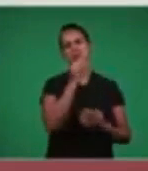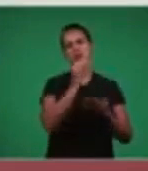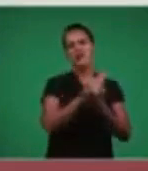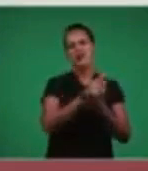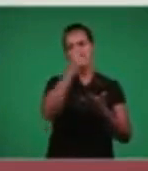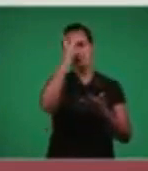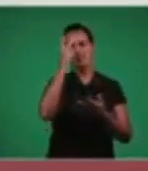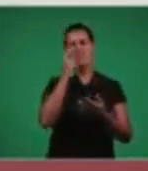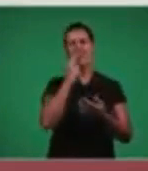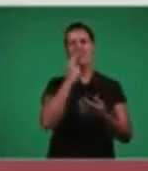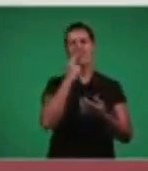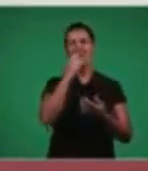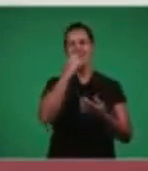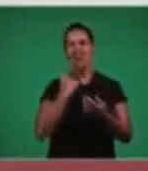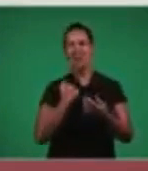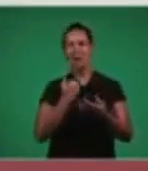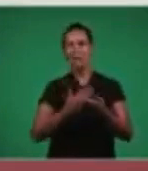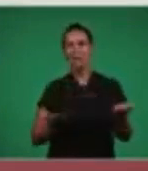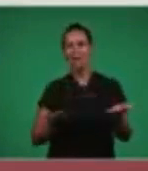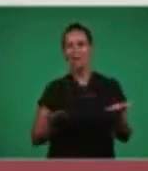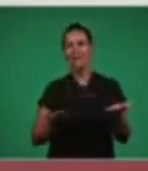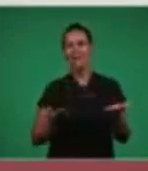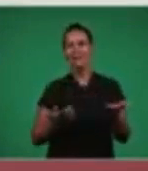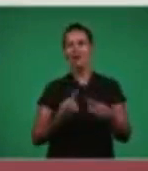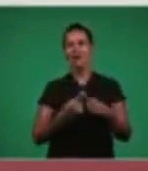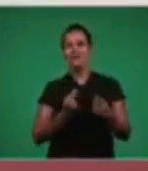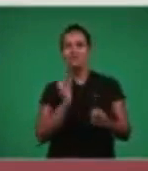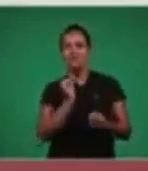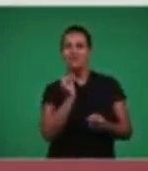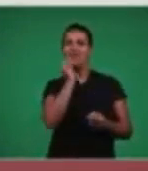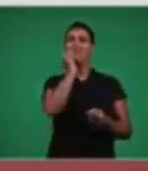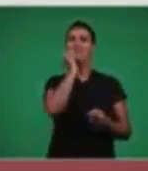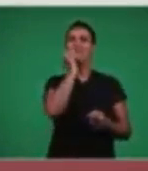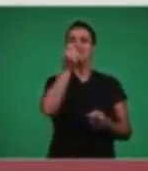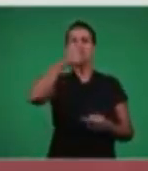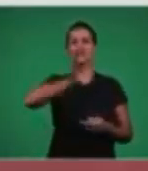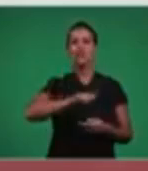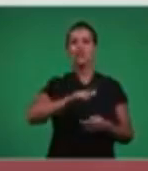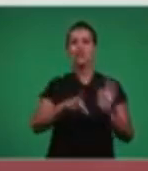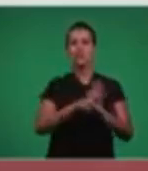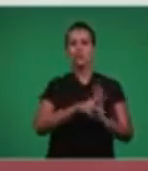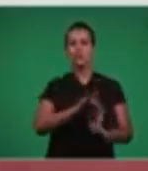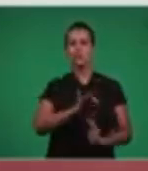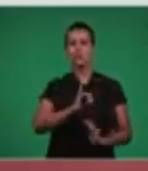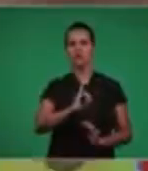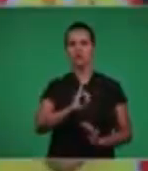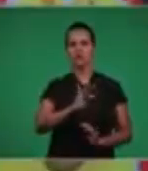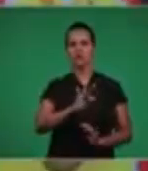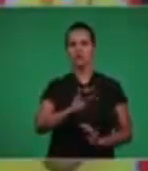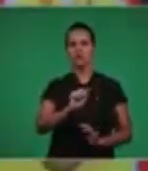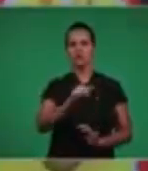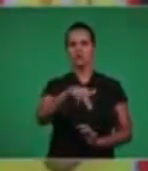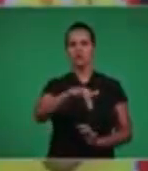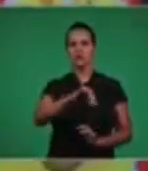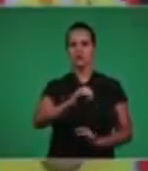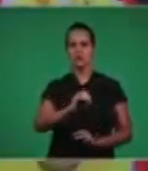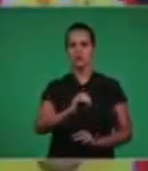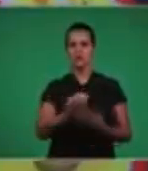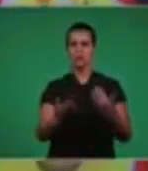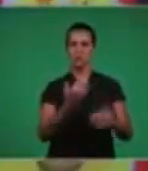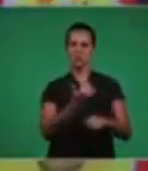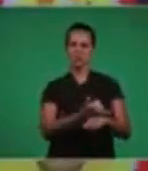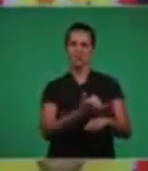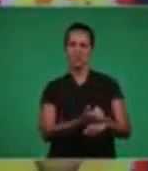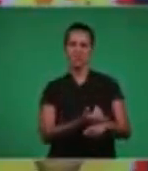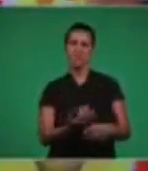tooth, and we install an implant of titanium. But here, it shows this picture here.